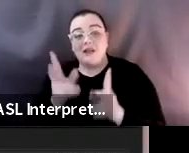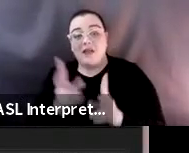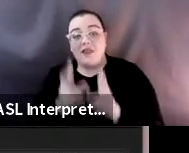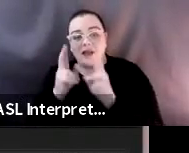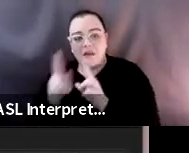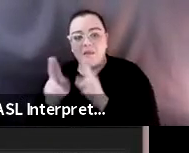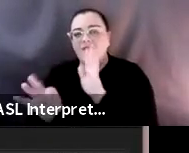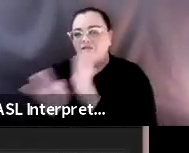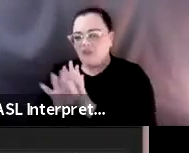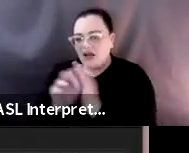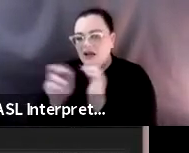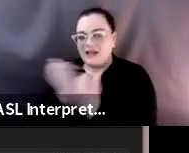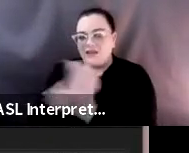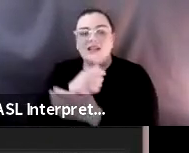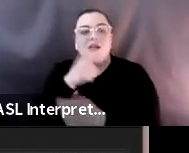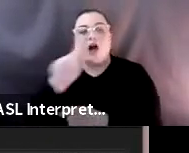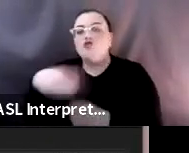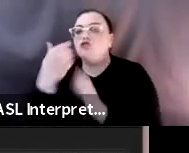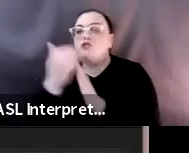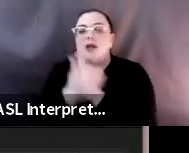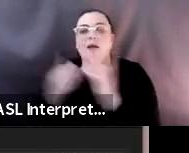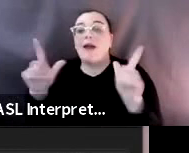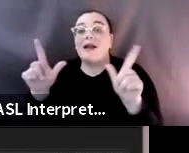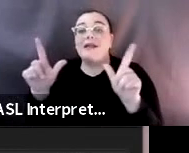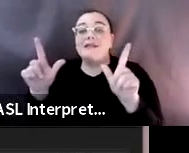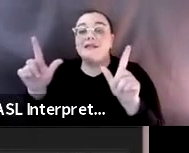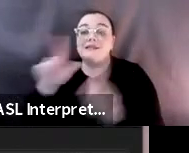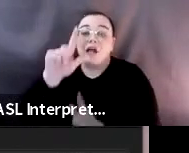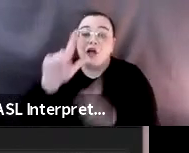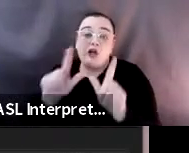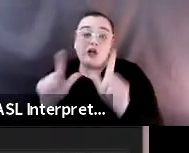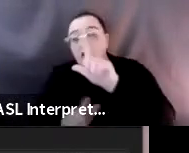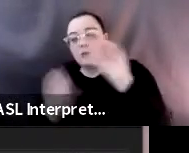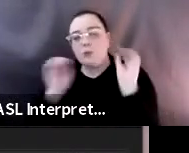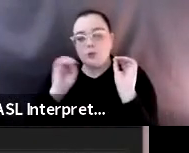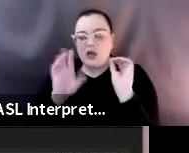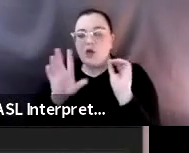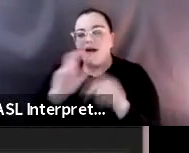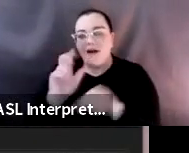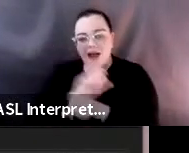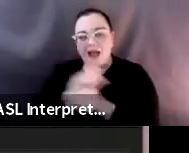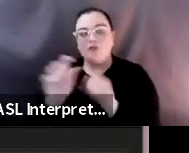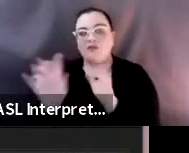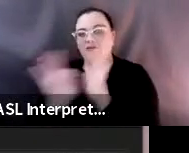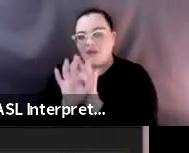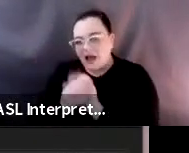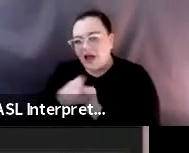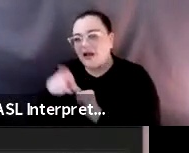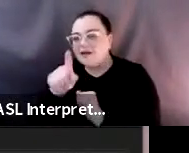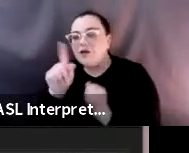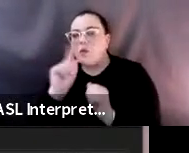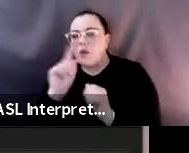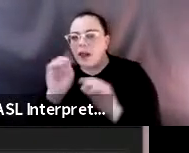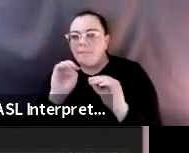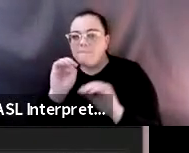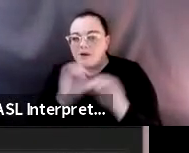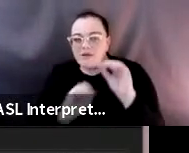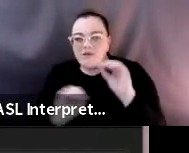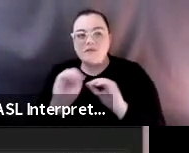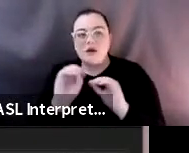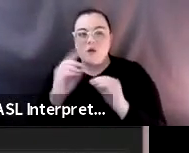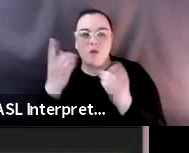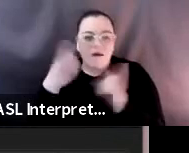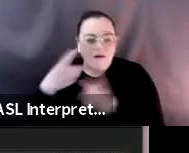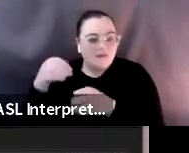just center the frame on, the center of the frame. It's going to actually play back the clips and figure out where the main action